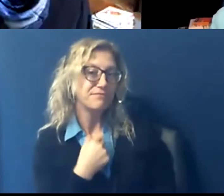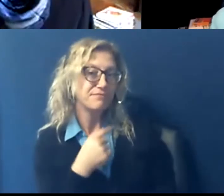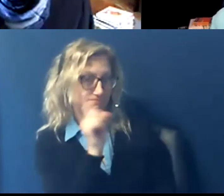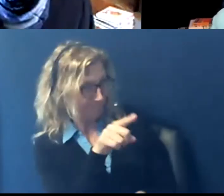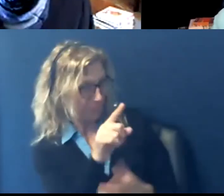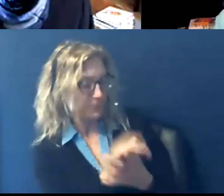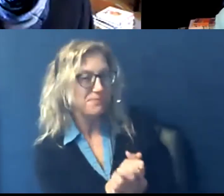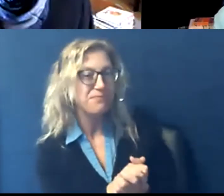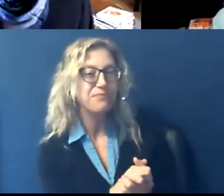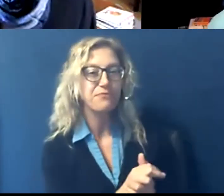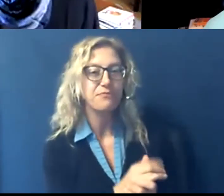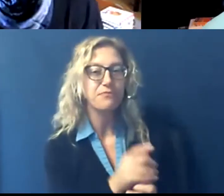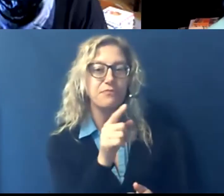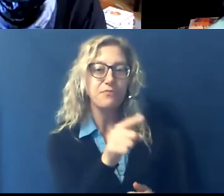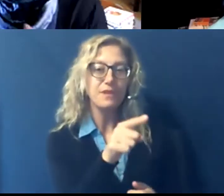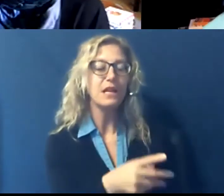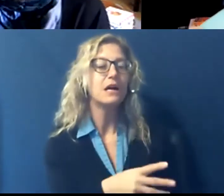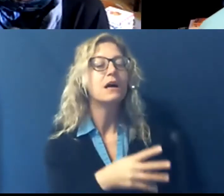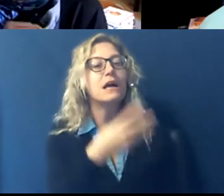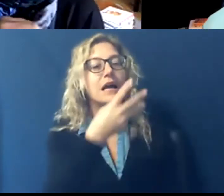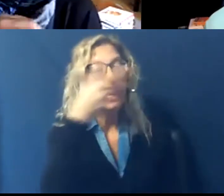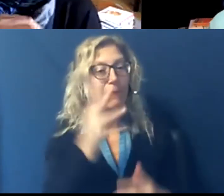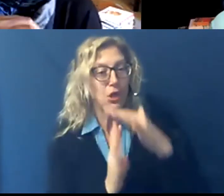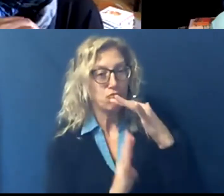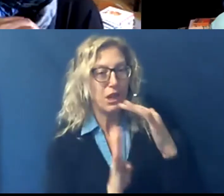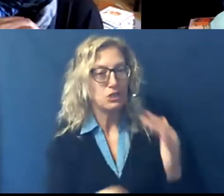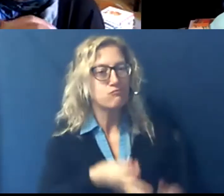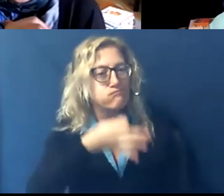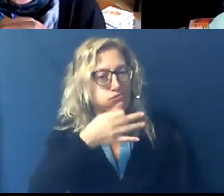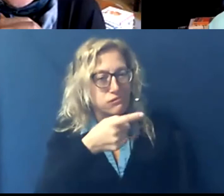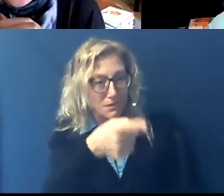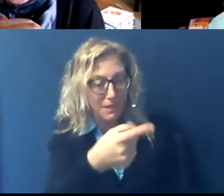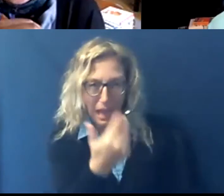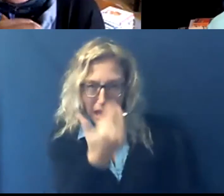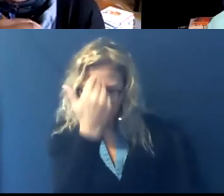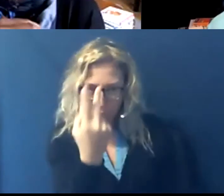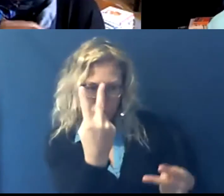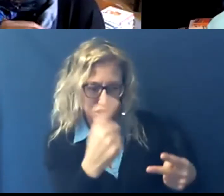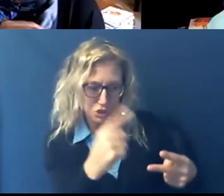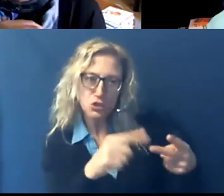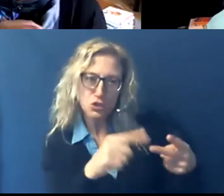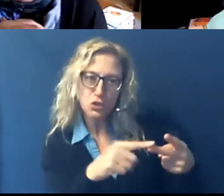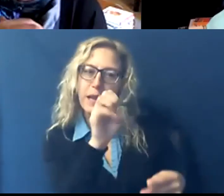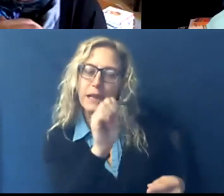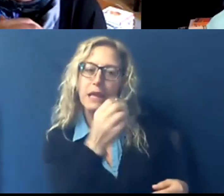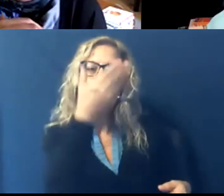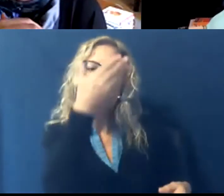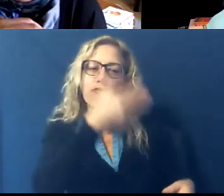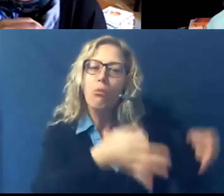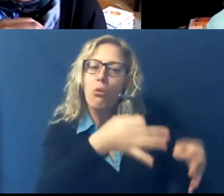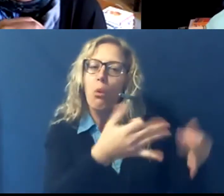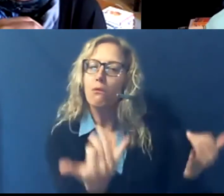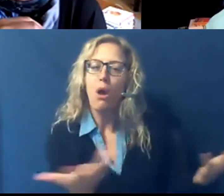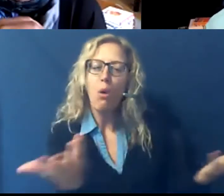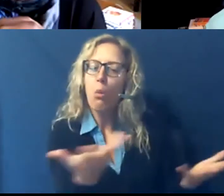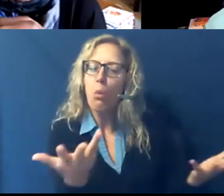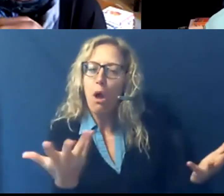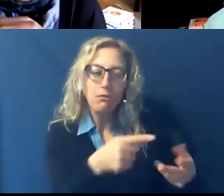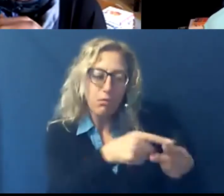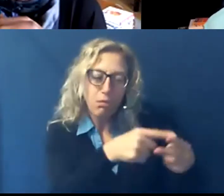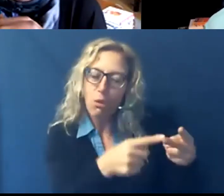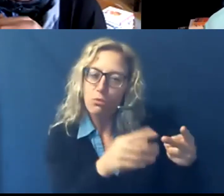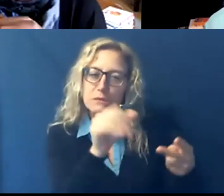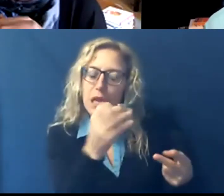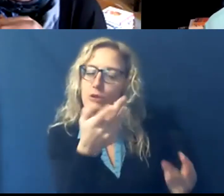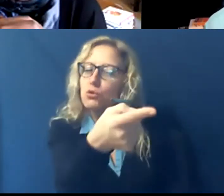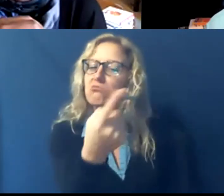You, as immigration expert, I know that there are 2 cases before the court now. Can you talk about what those are and what you